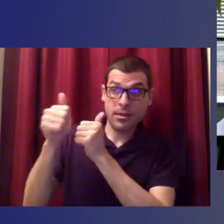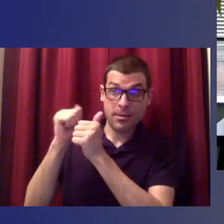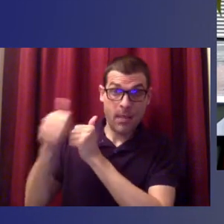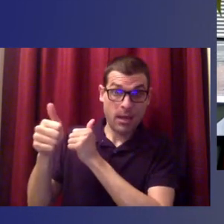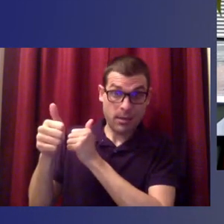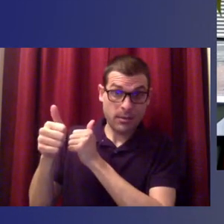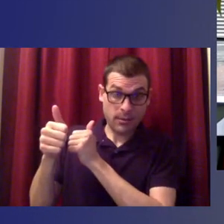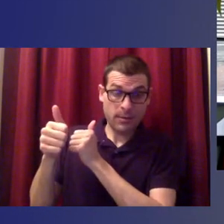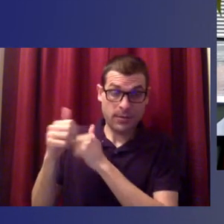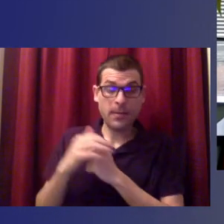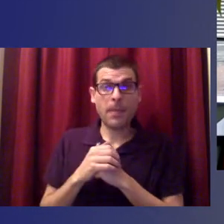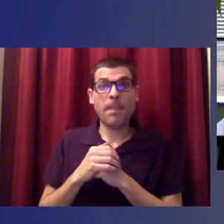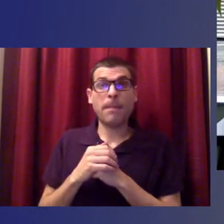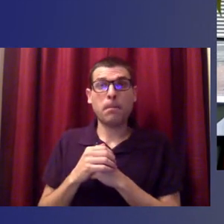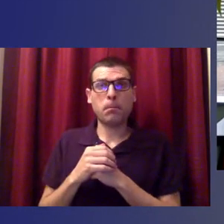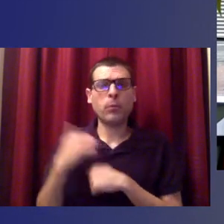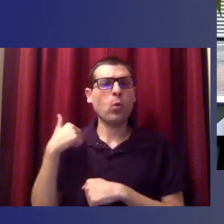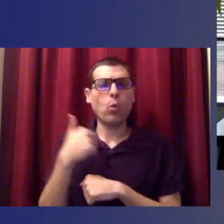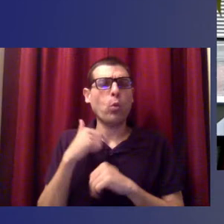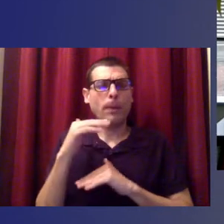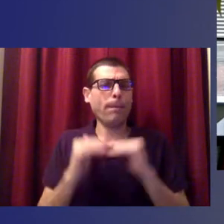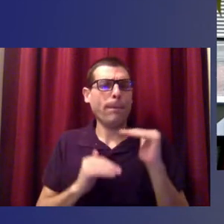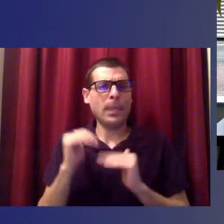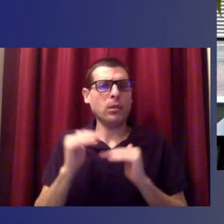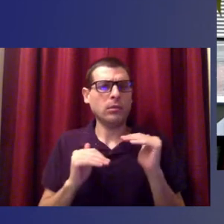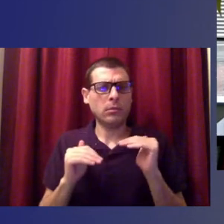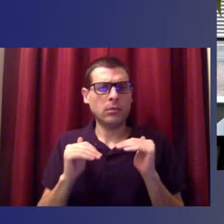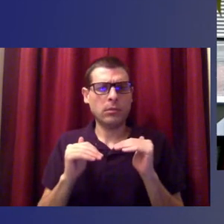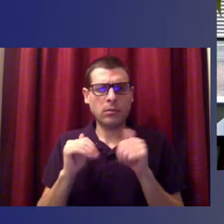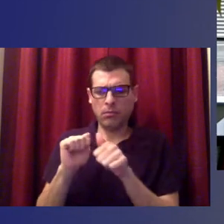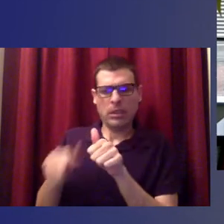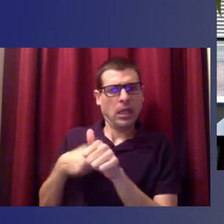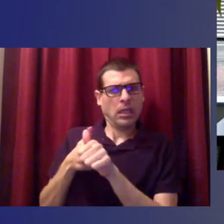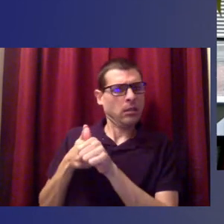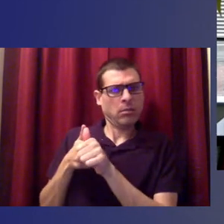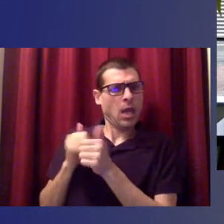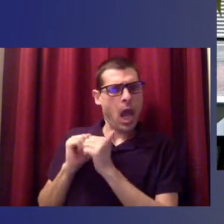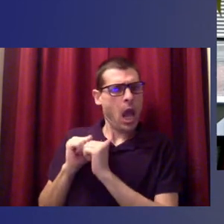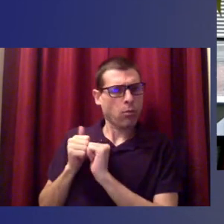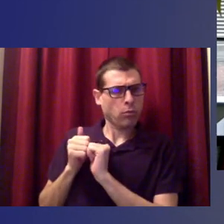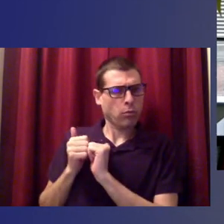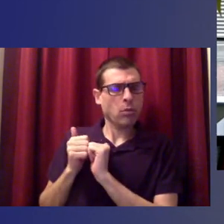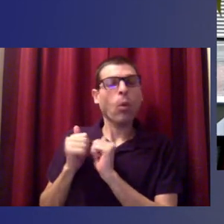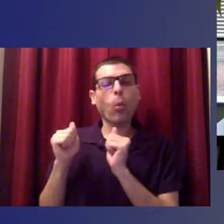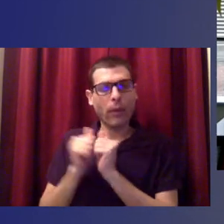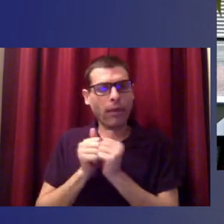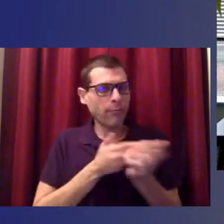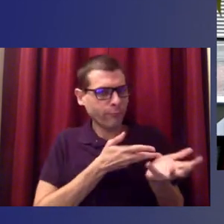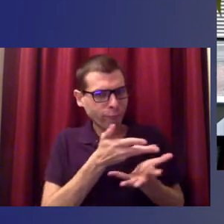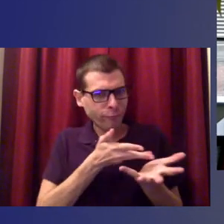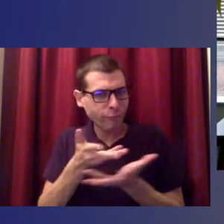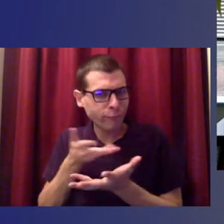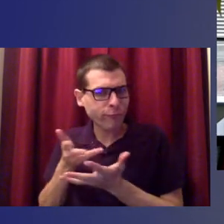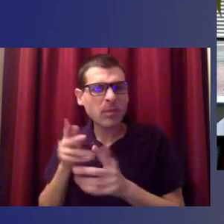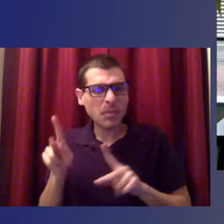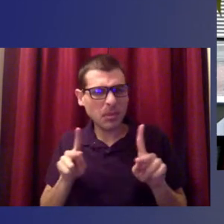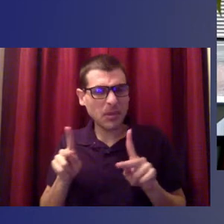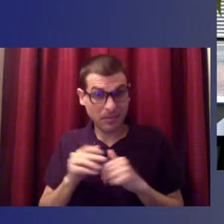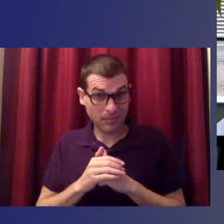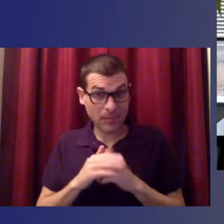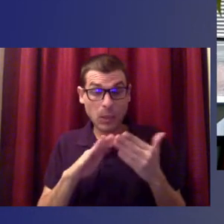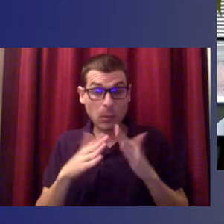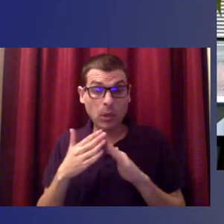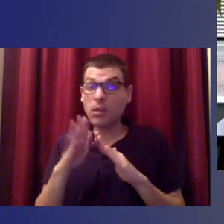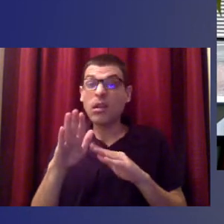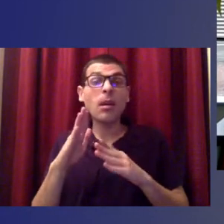we built these measures with community input. So we went to all sectors of the community, including the business